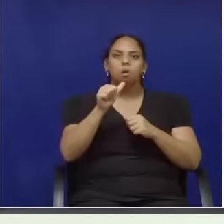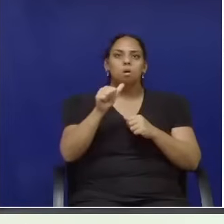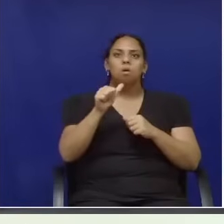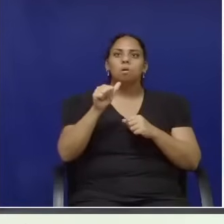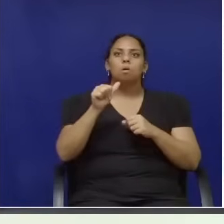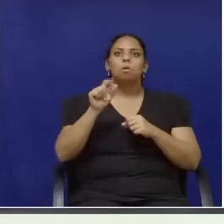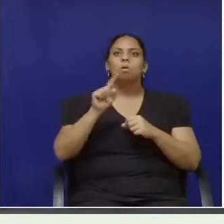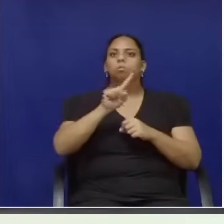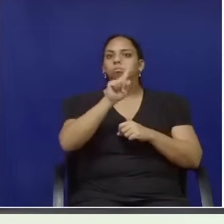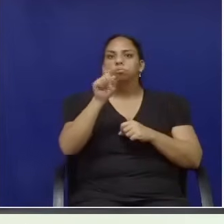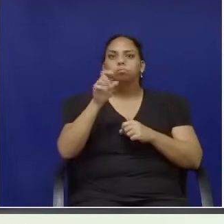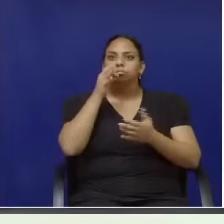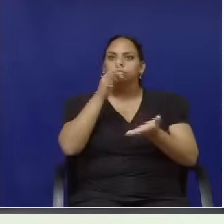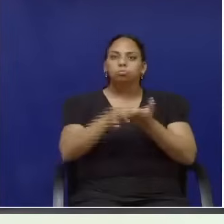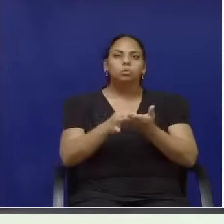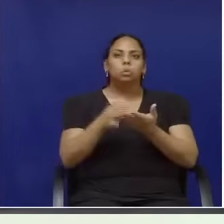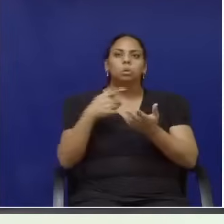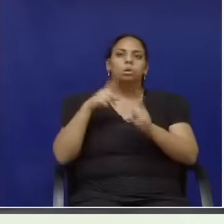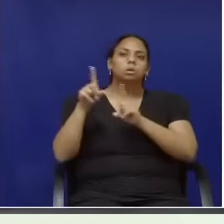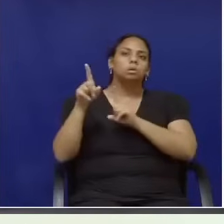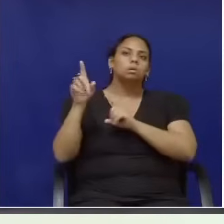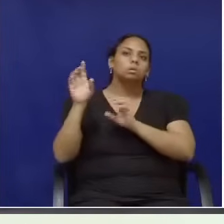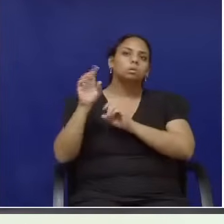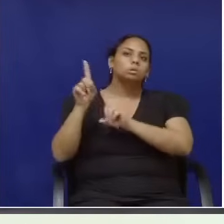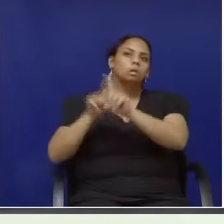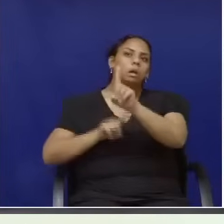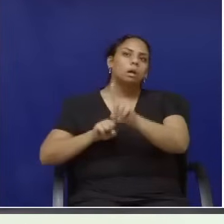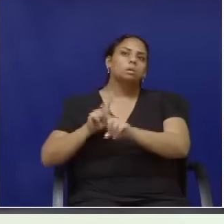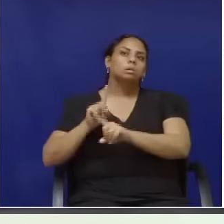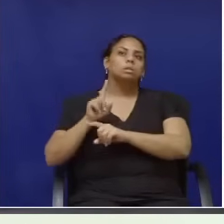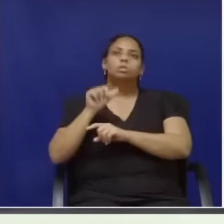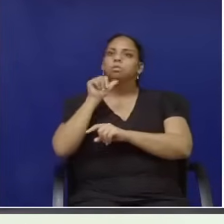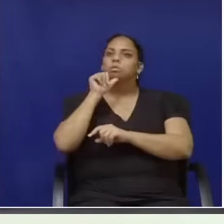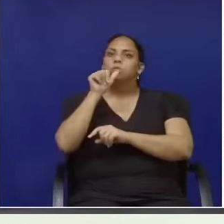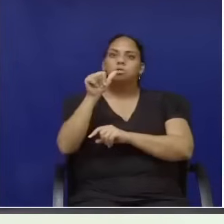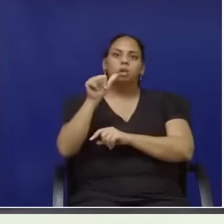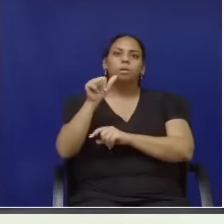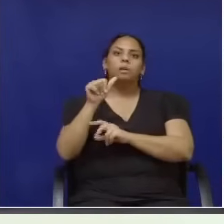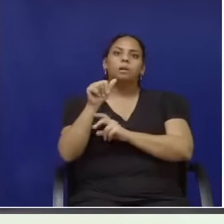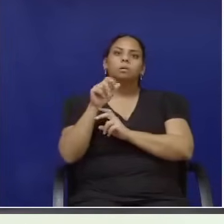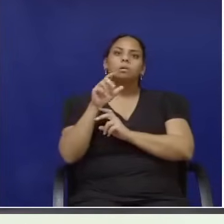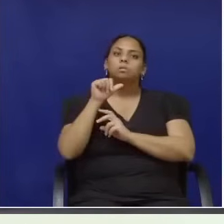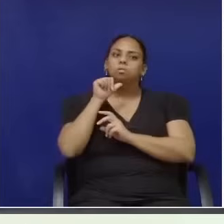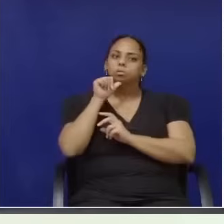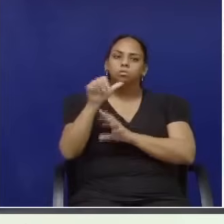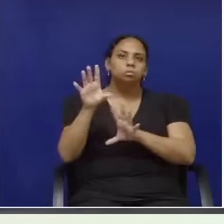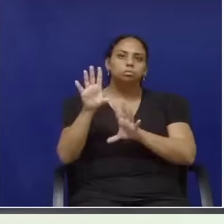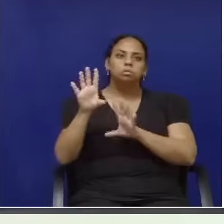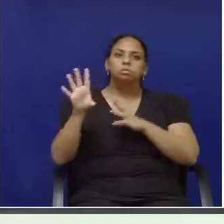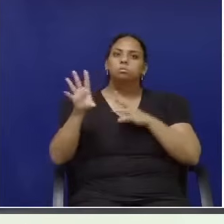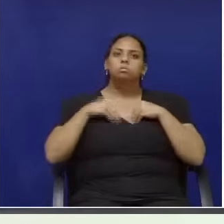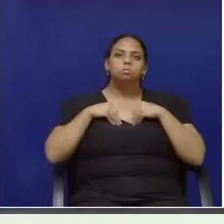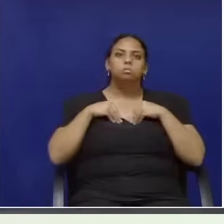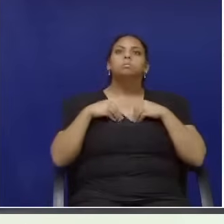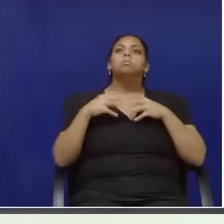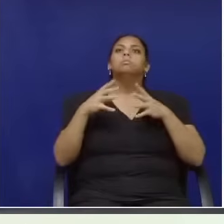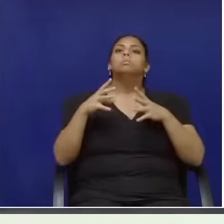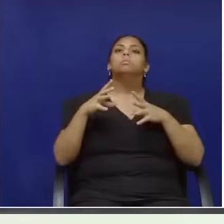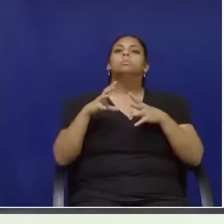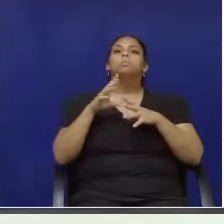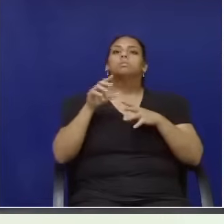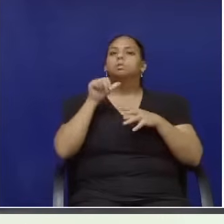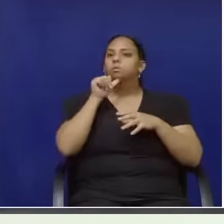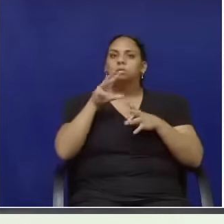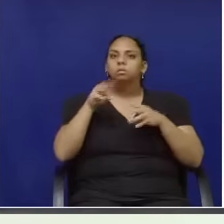declined. A, B, is not applicable. C, the requests from 7 high